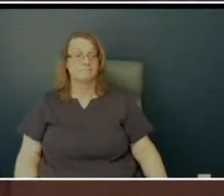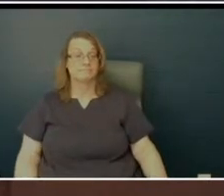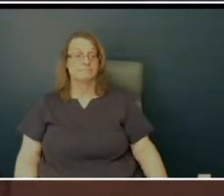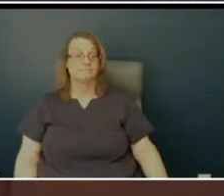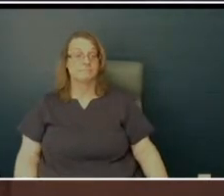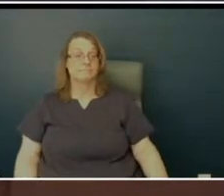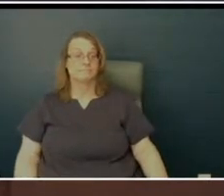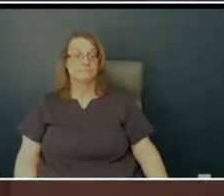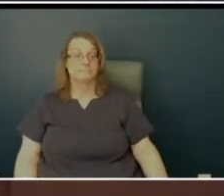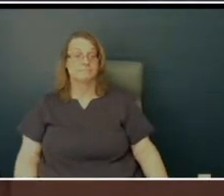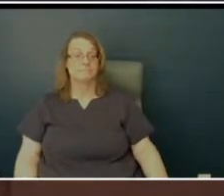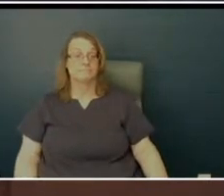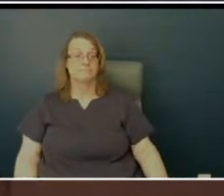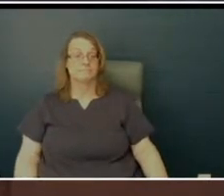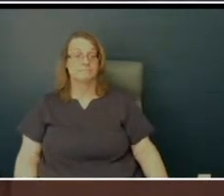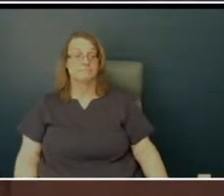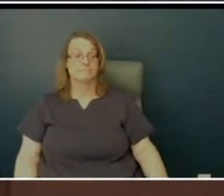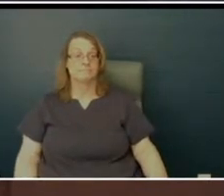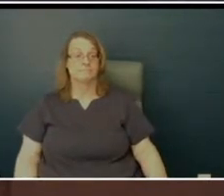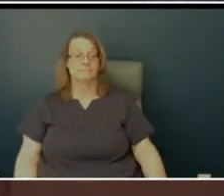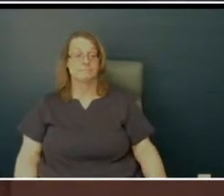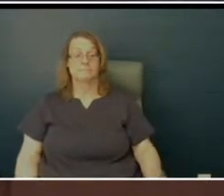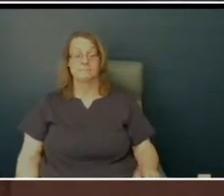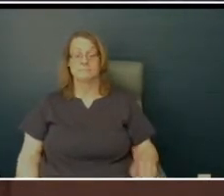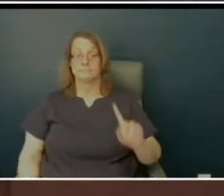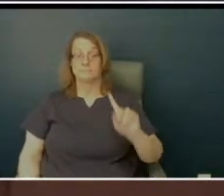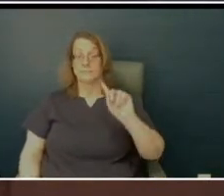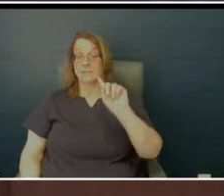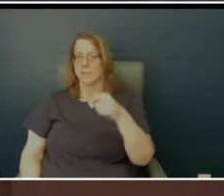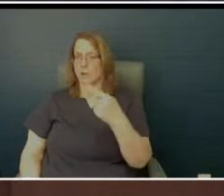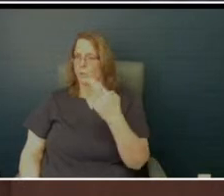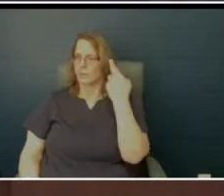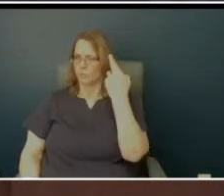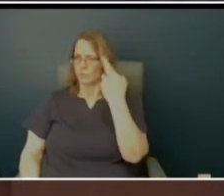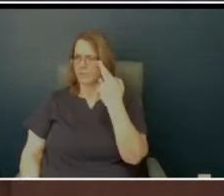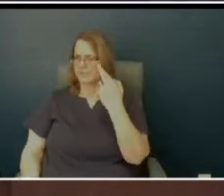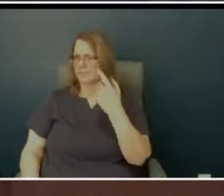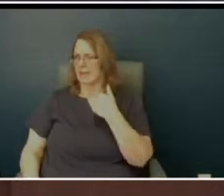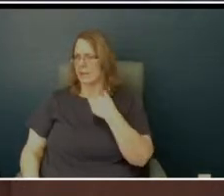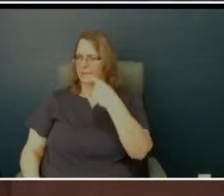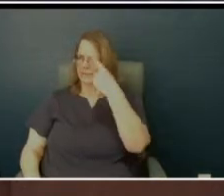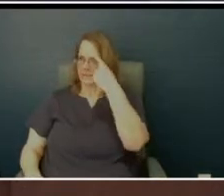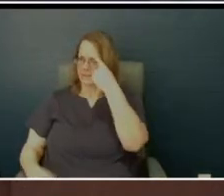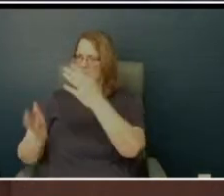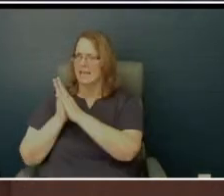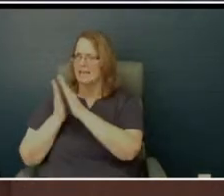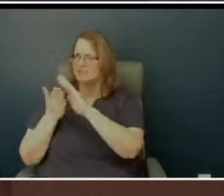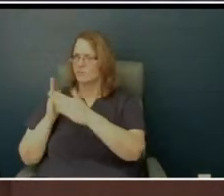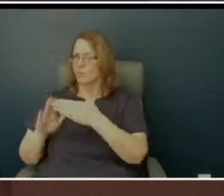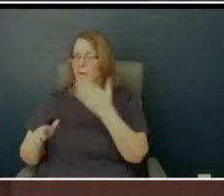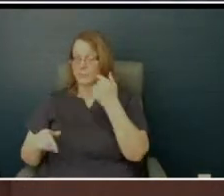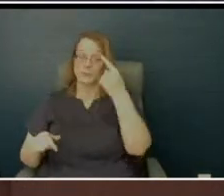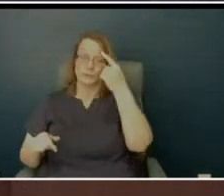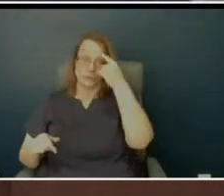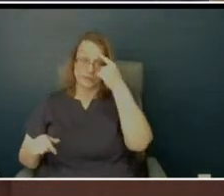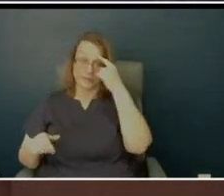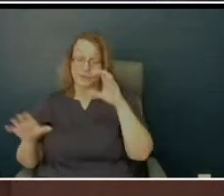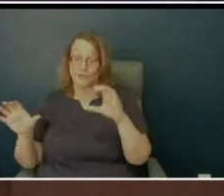The only reason I know to ask for a pardon is because you think you've committed a